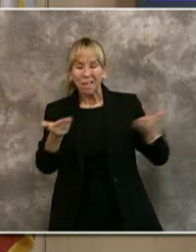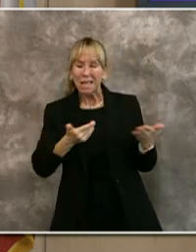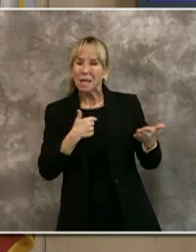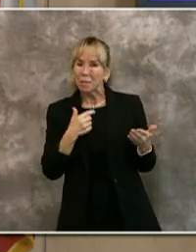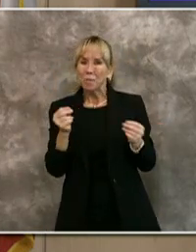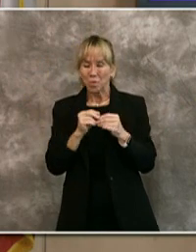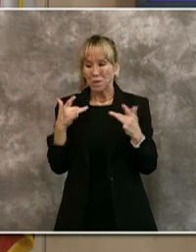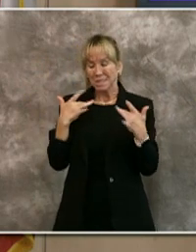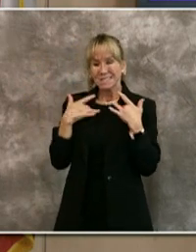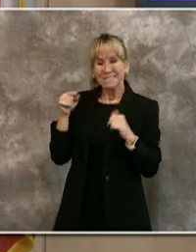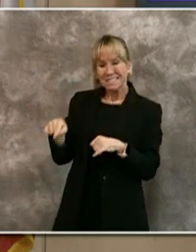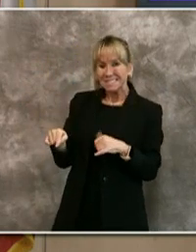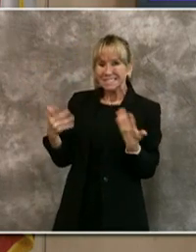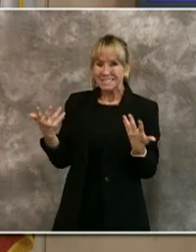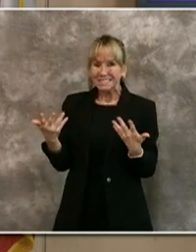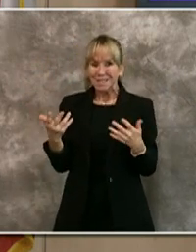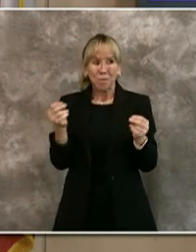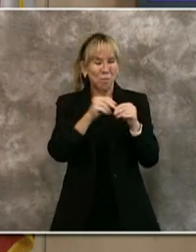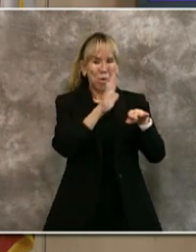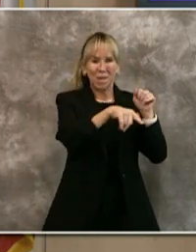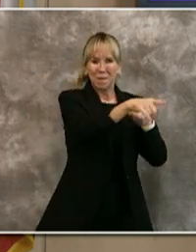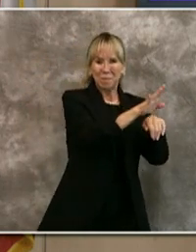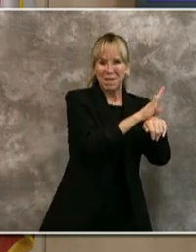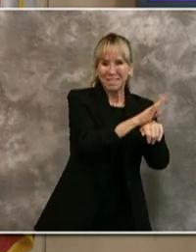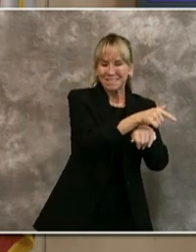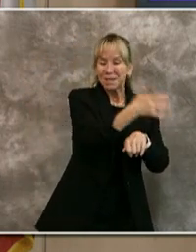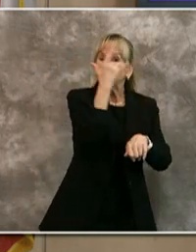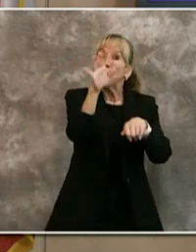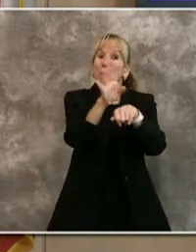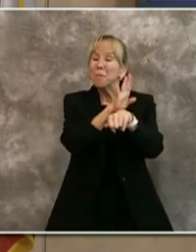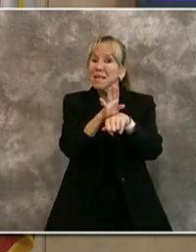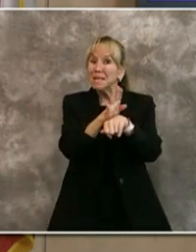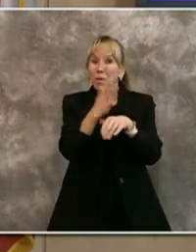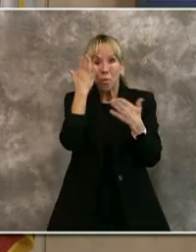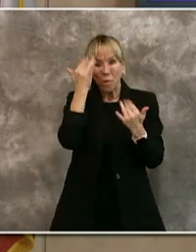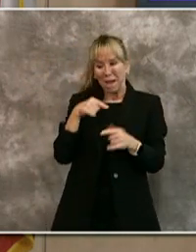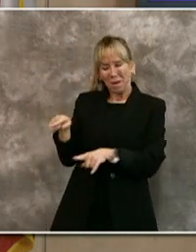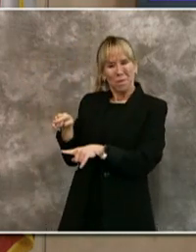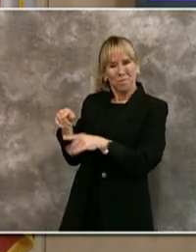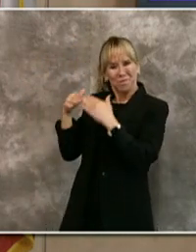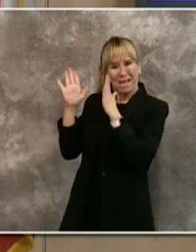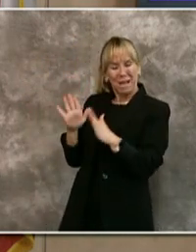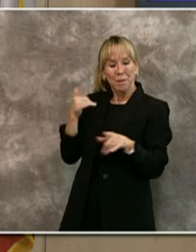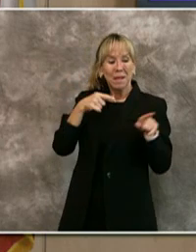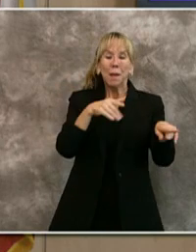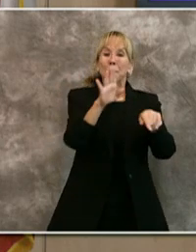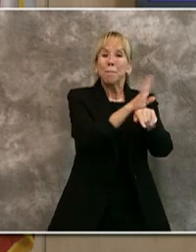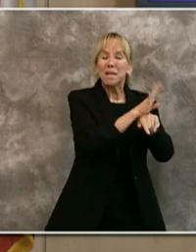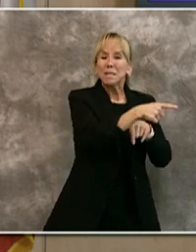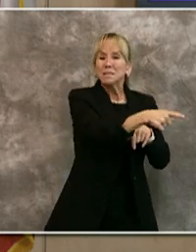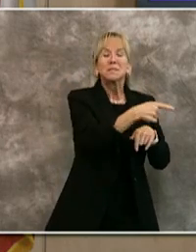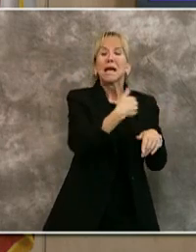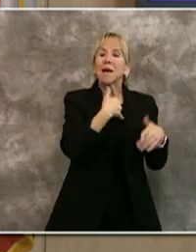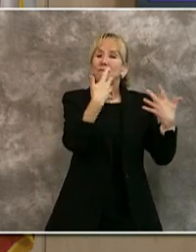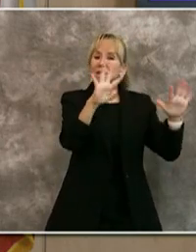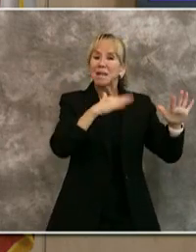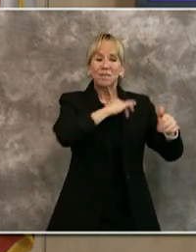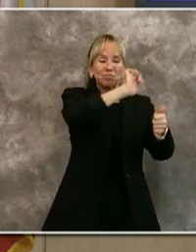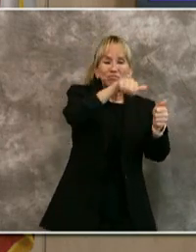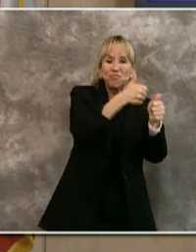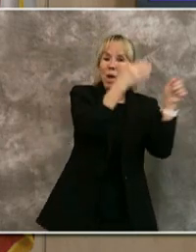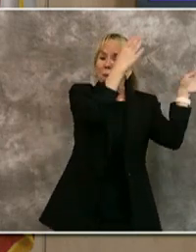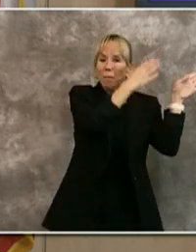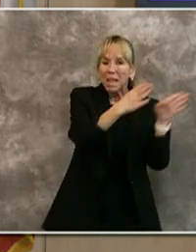as anything out in the commercial sector. In fact, in the commercial sector, because the businesses have specific plans and have employees